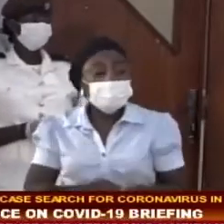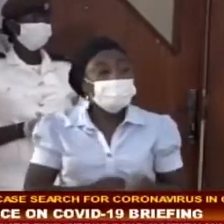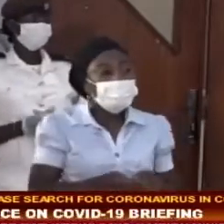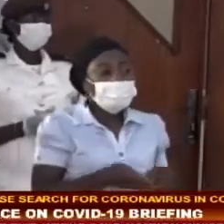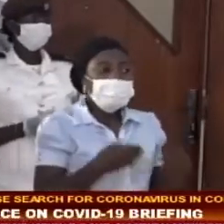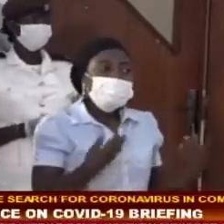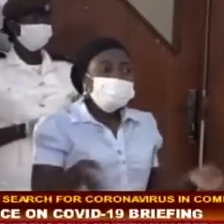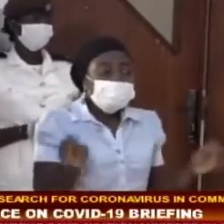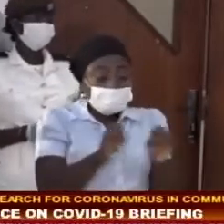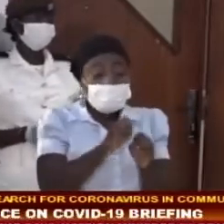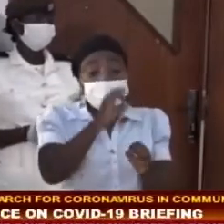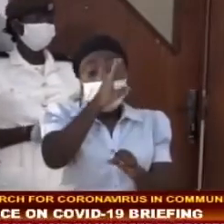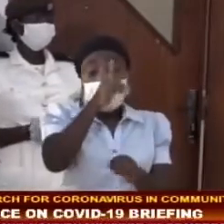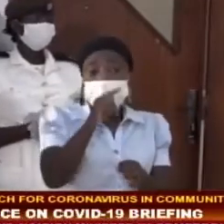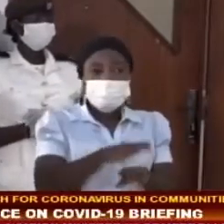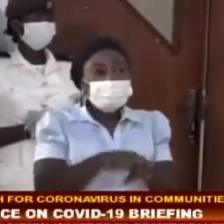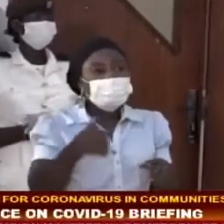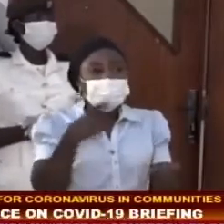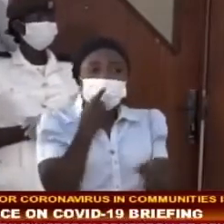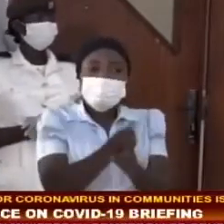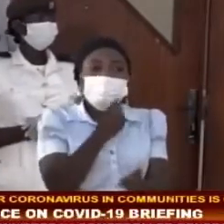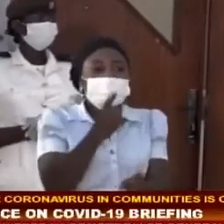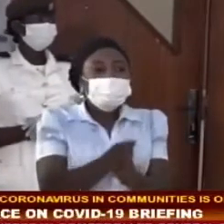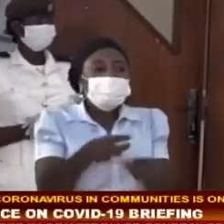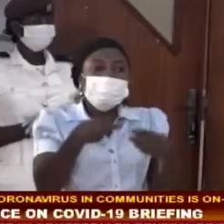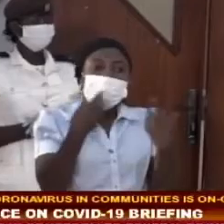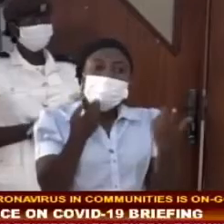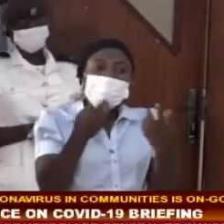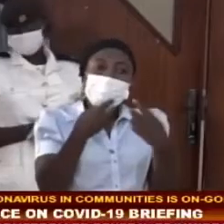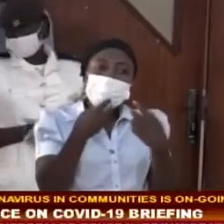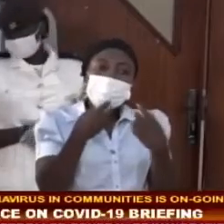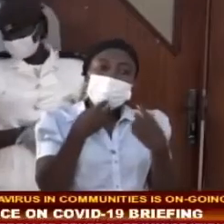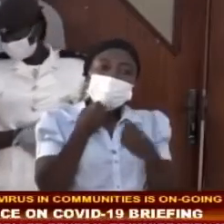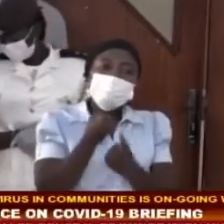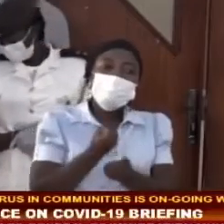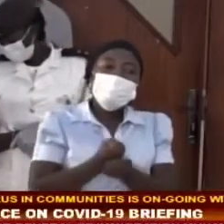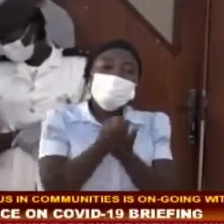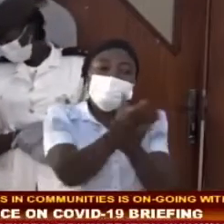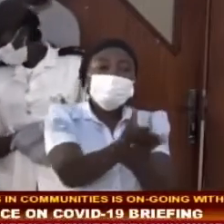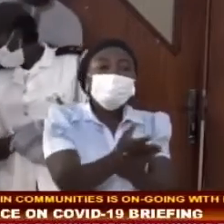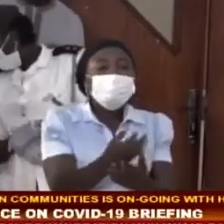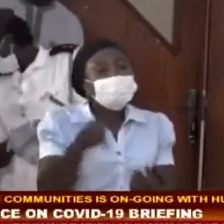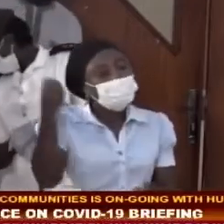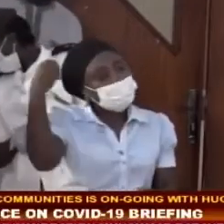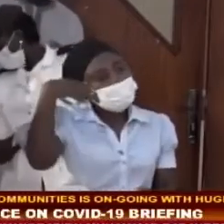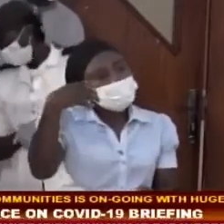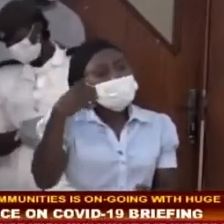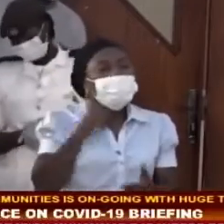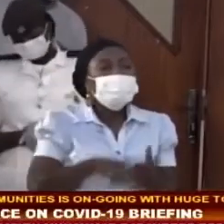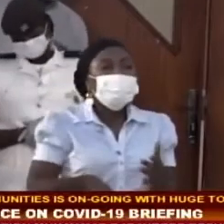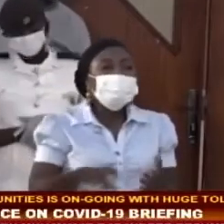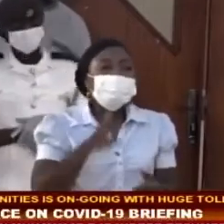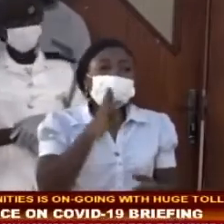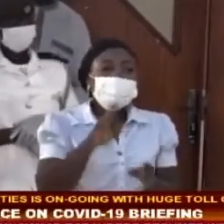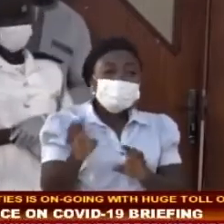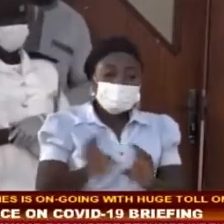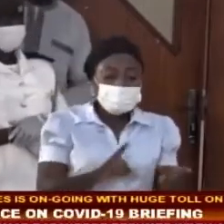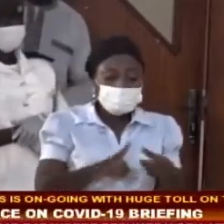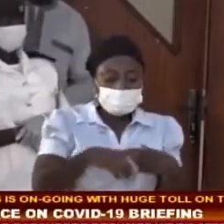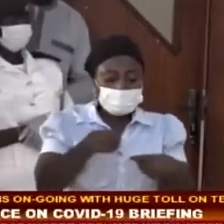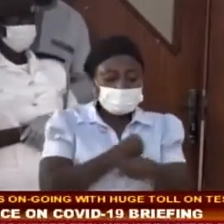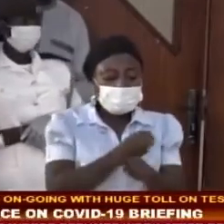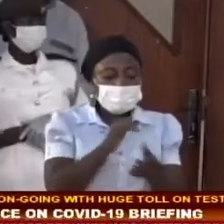and even the FCT, we don't have regular supply of electricity. What efforts are you